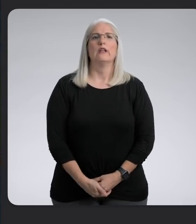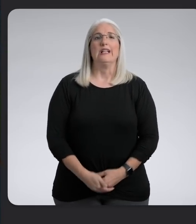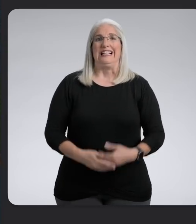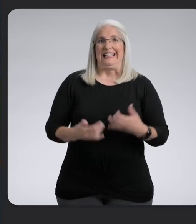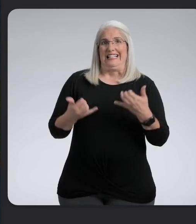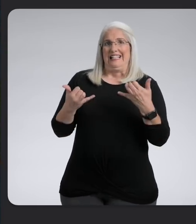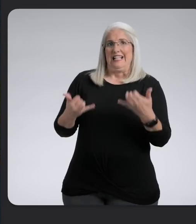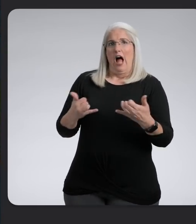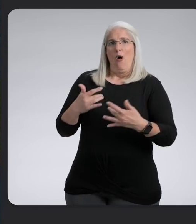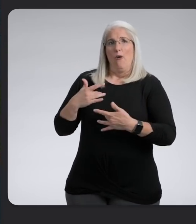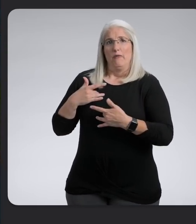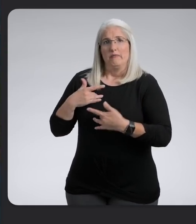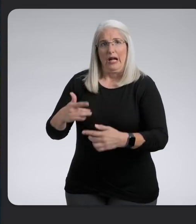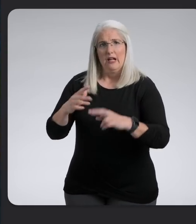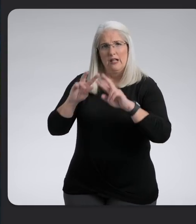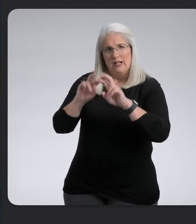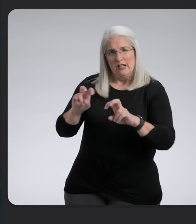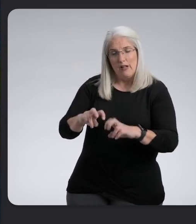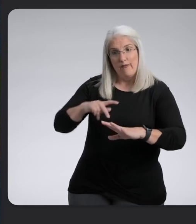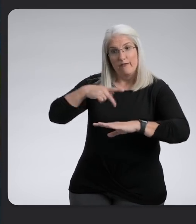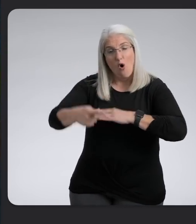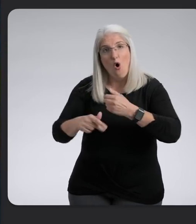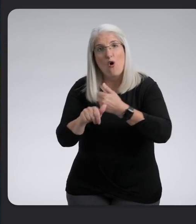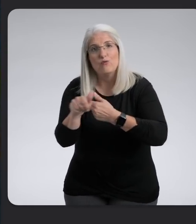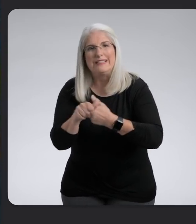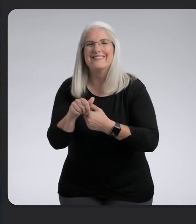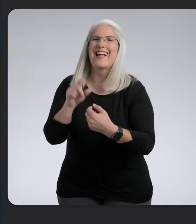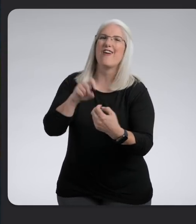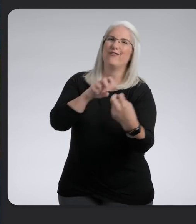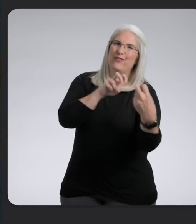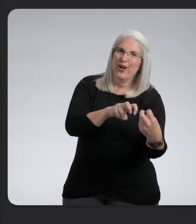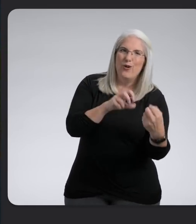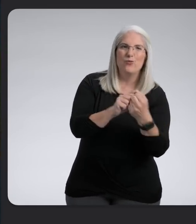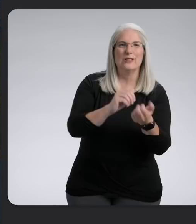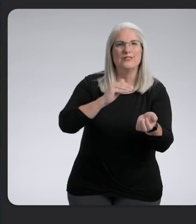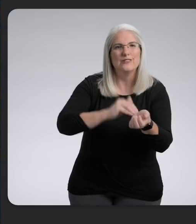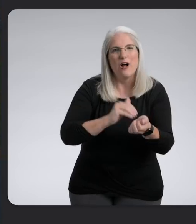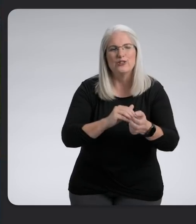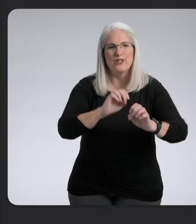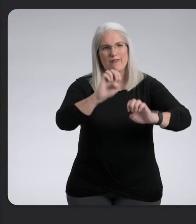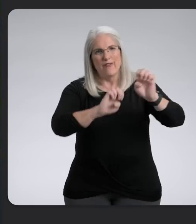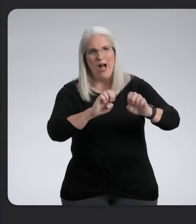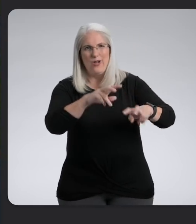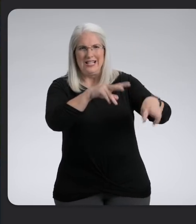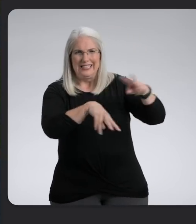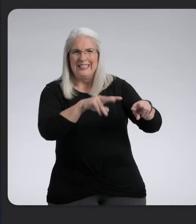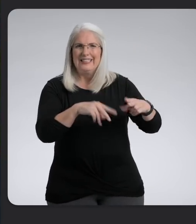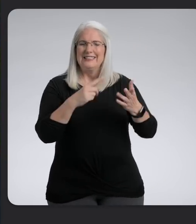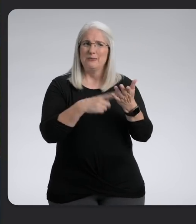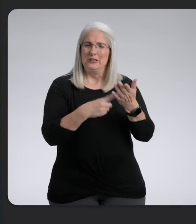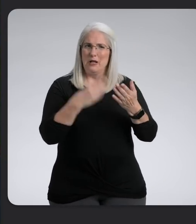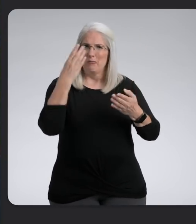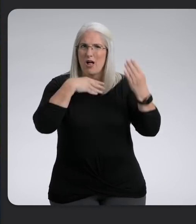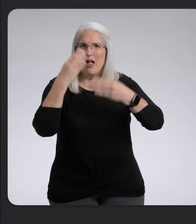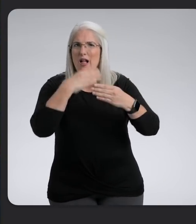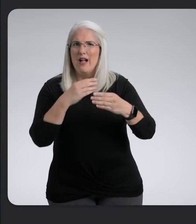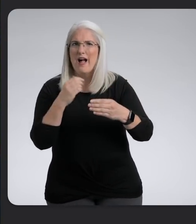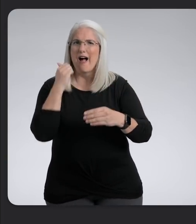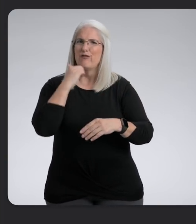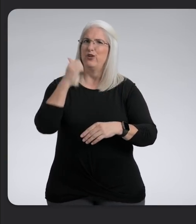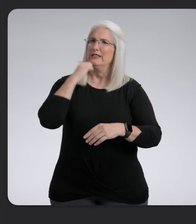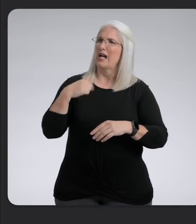through a questionnaire and an in-person evaluation. But this can miss out on your everyday movement, so important changes can go